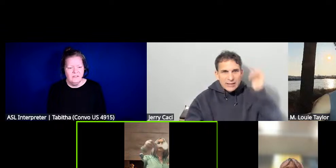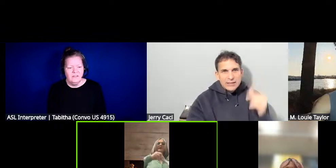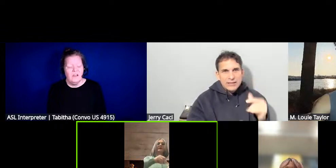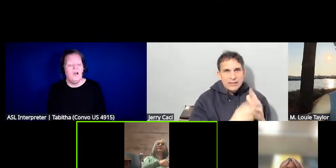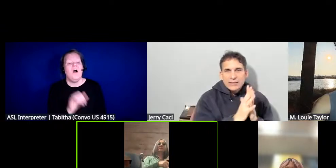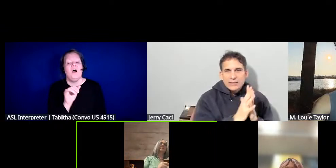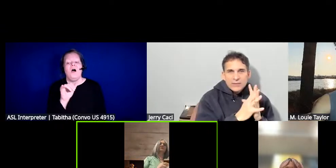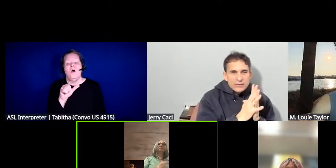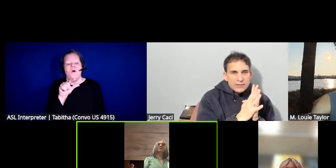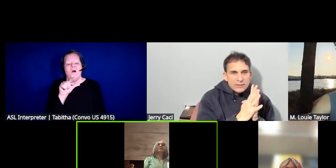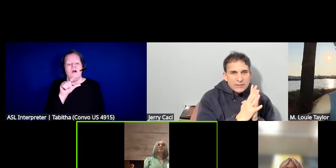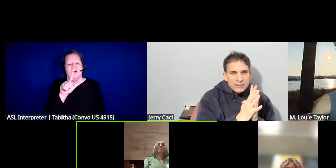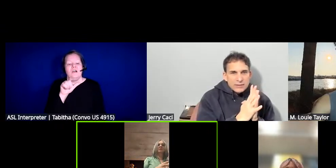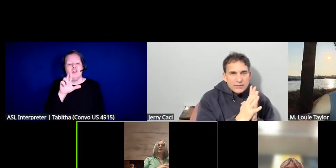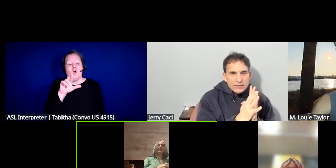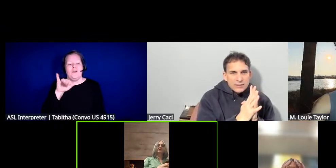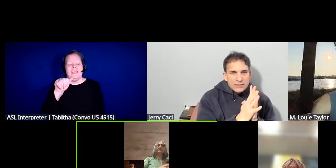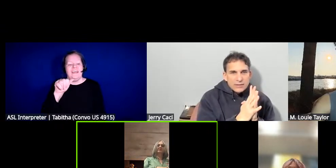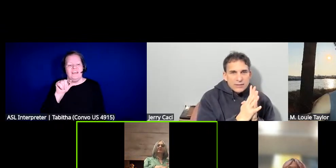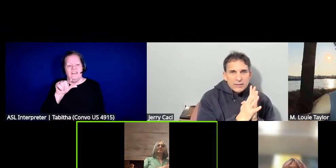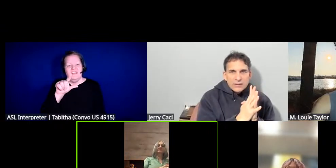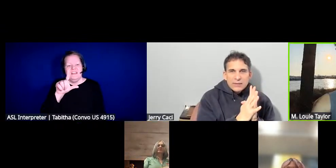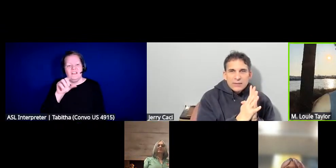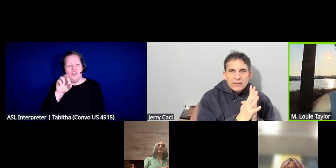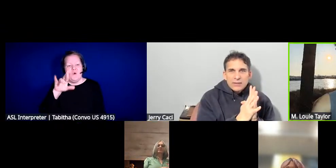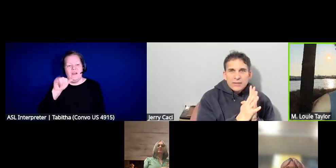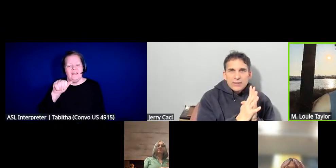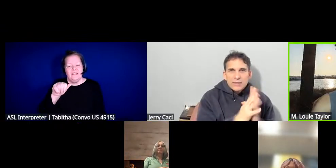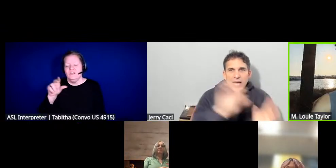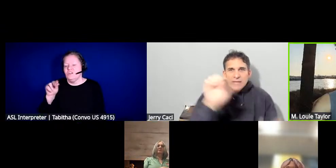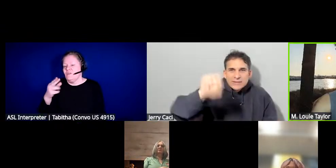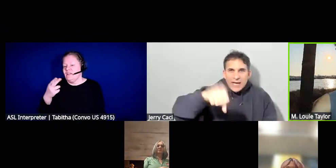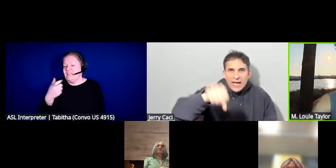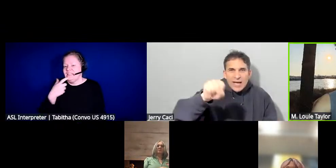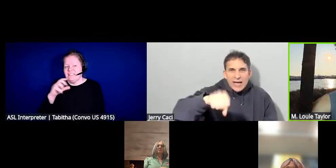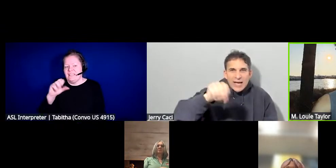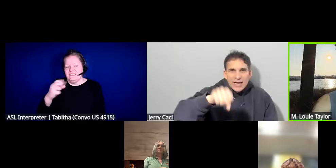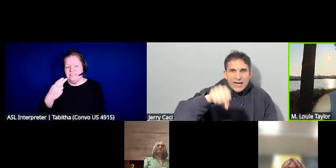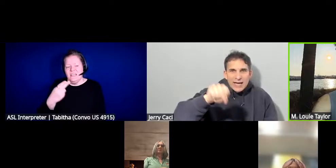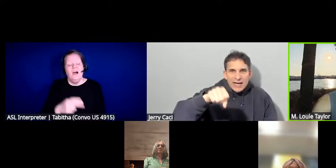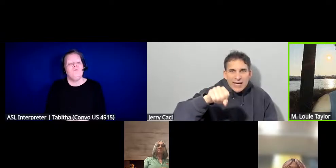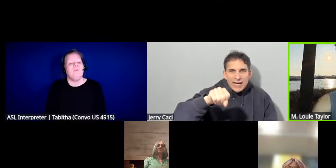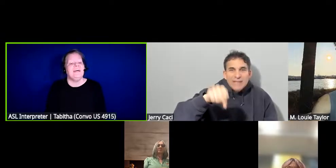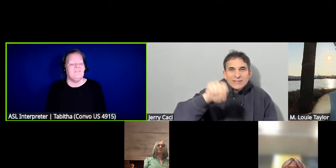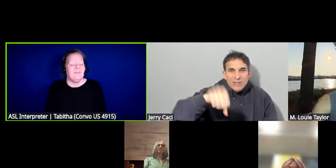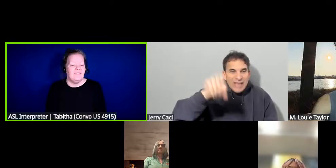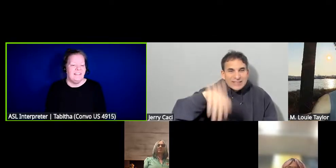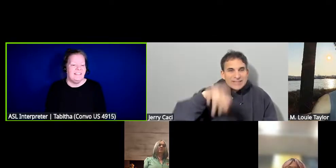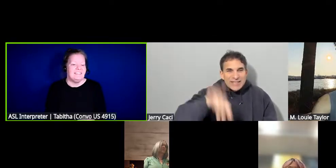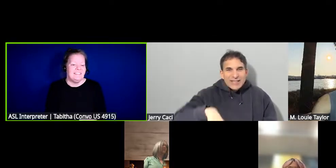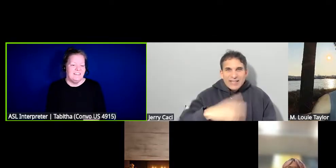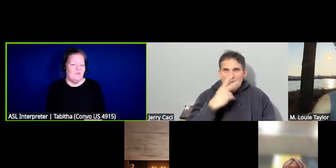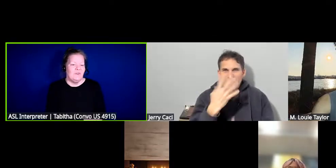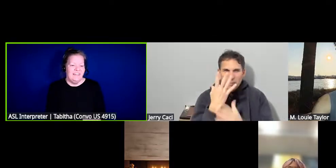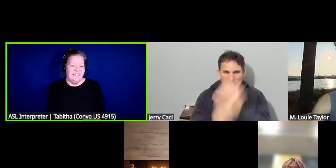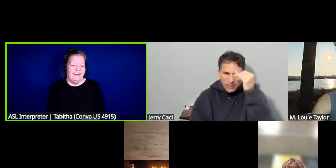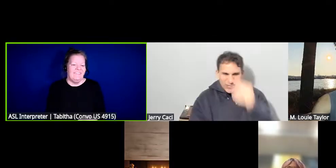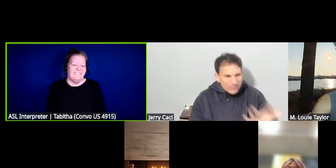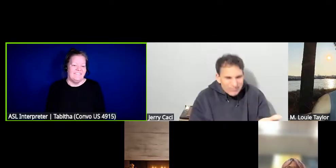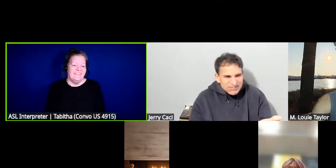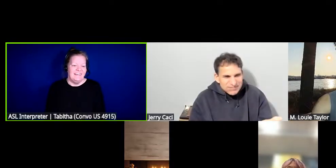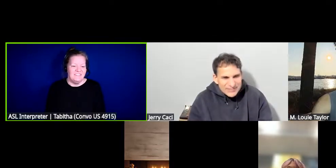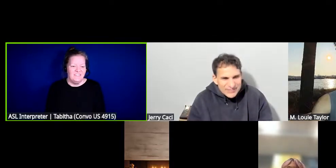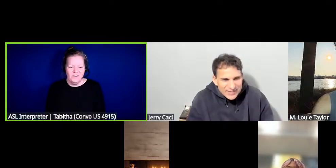hair. Gloria. Gloria. no, he said SH. Oh, right. That's it. Gloria.